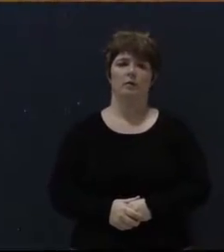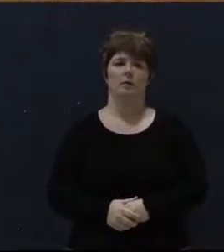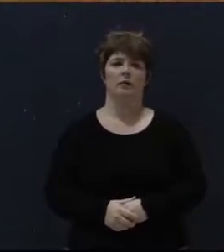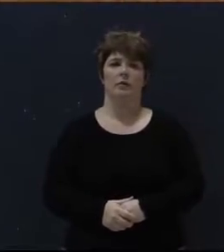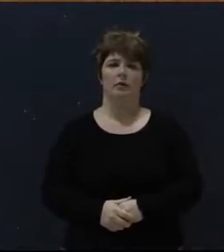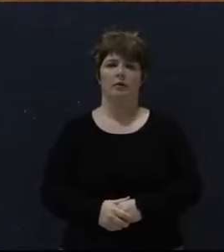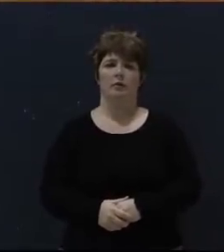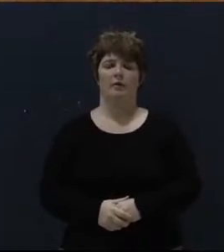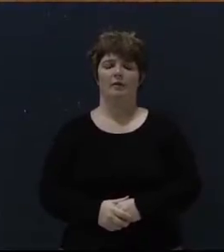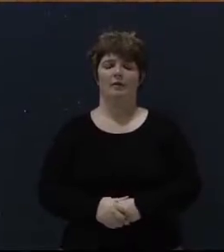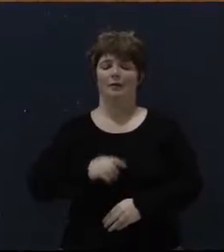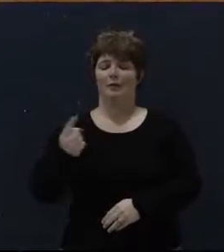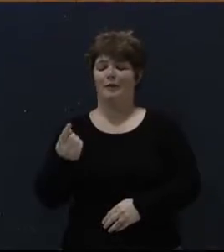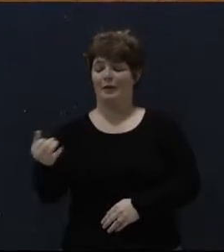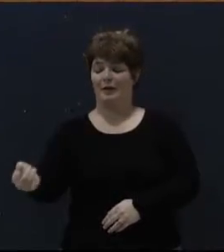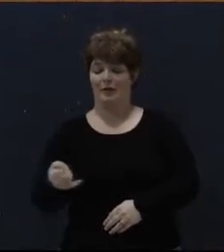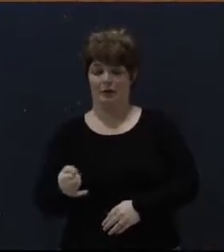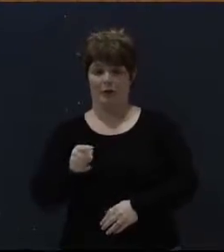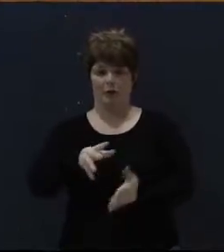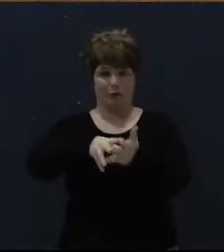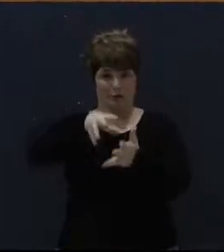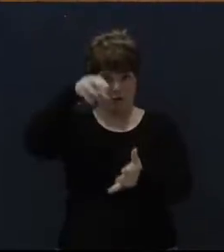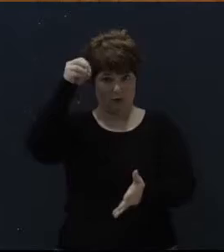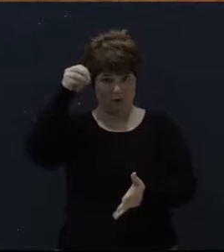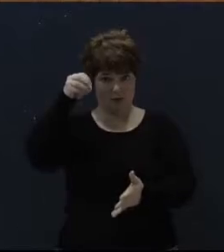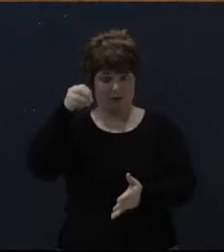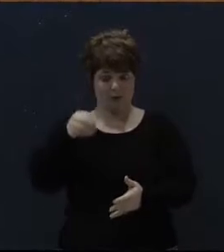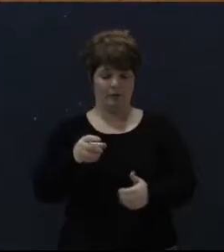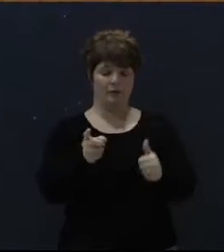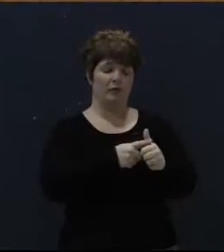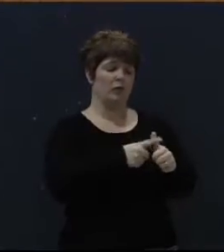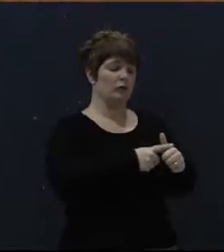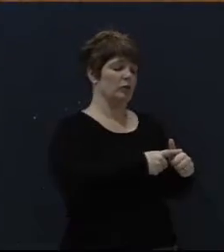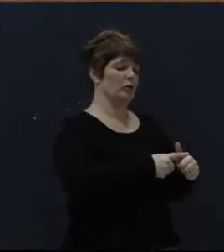it's just introduction. Y'all learn anything? We had the outer court.